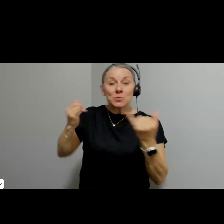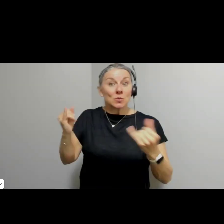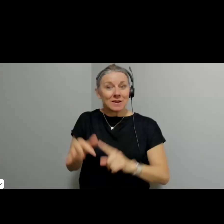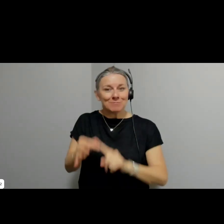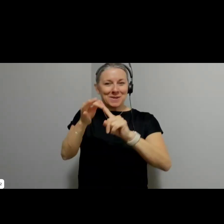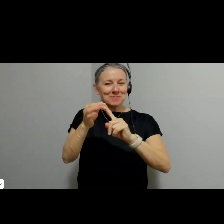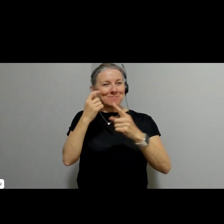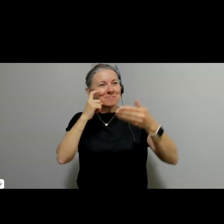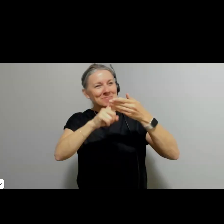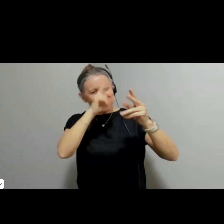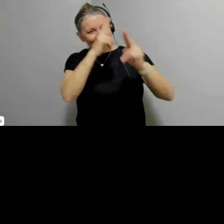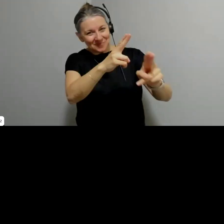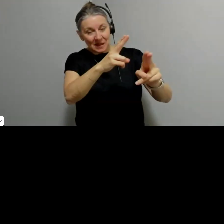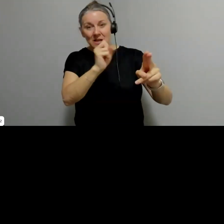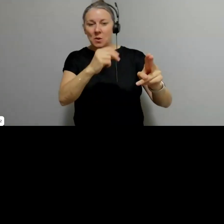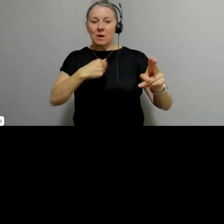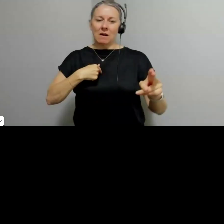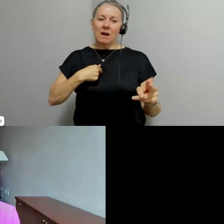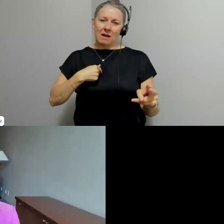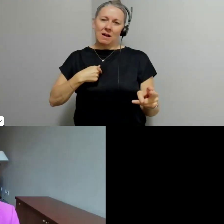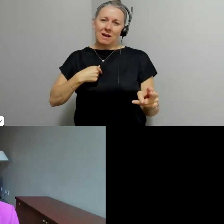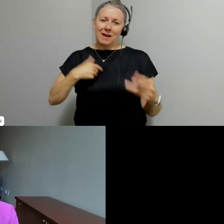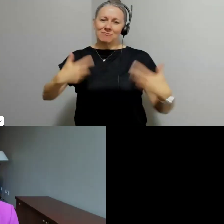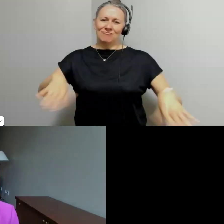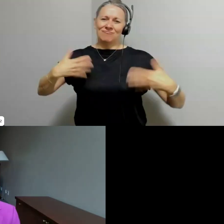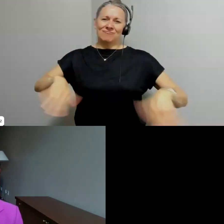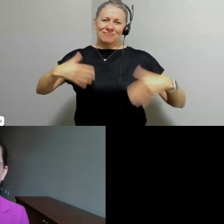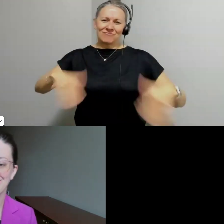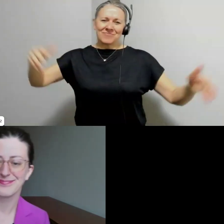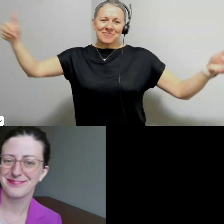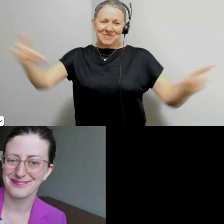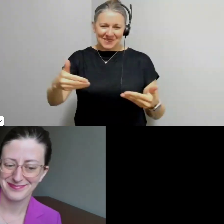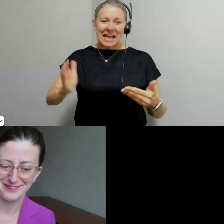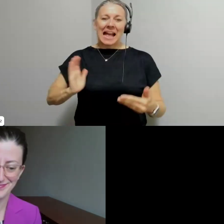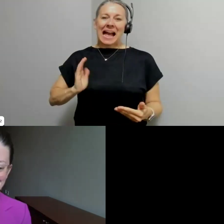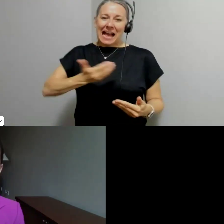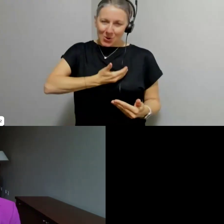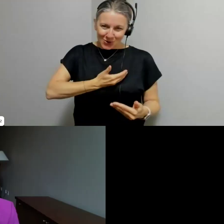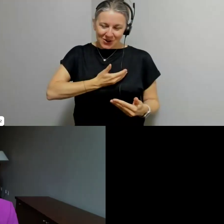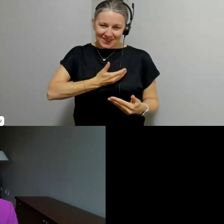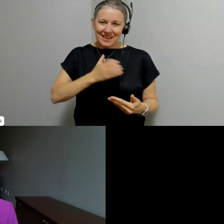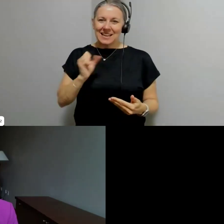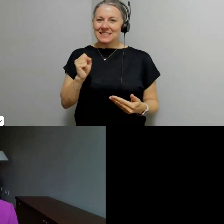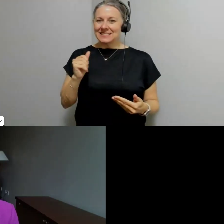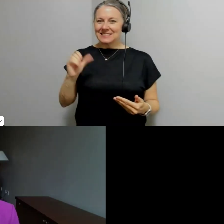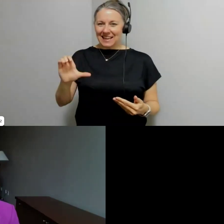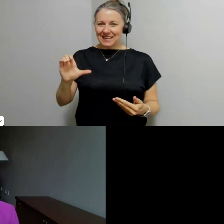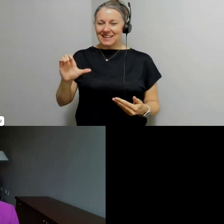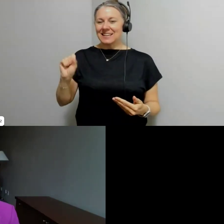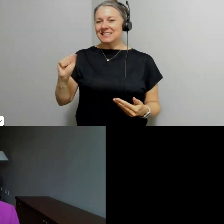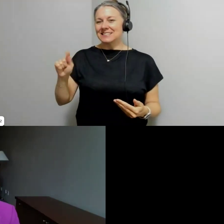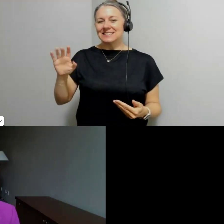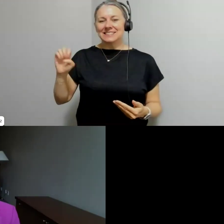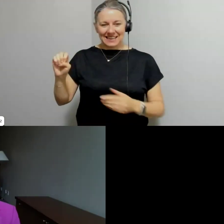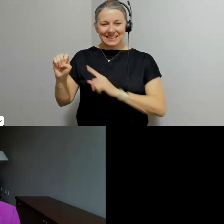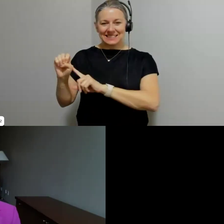pleasure that I get to introduce our Secretary of State for Seniors, Stephanie McLean. I am putting here in the chat